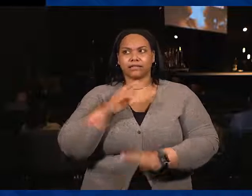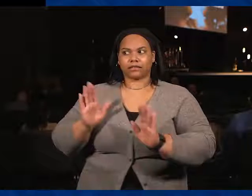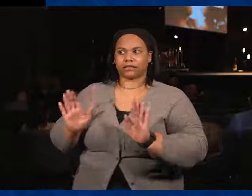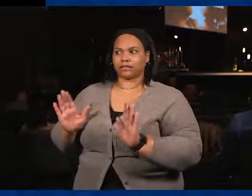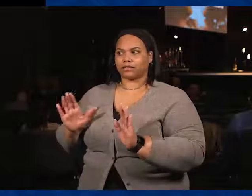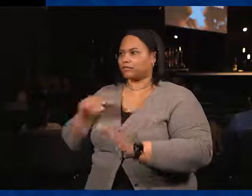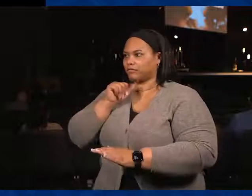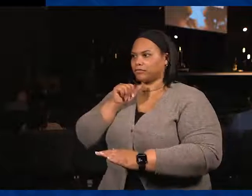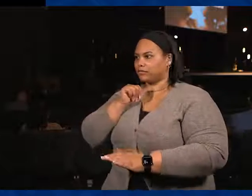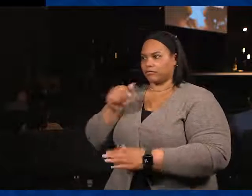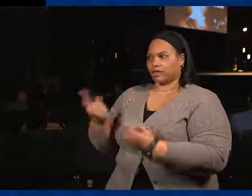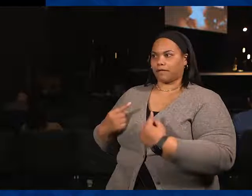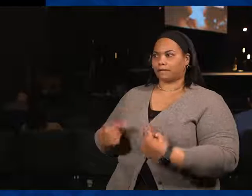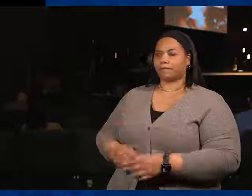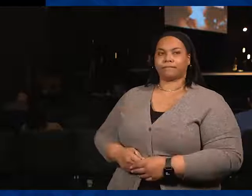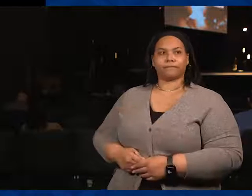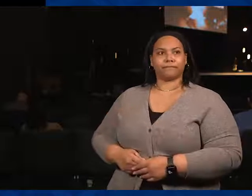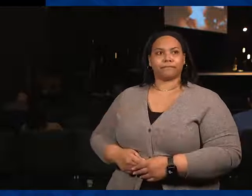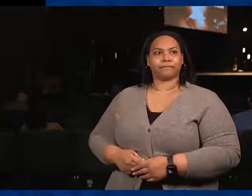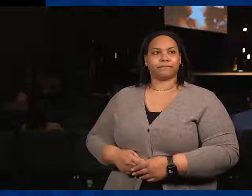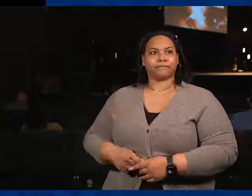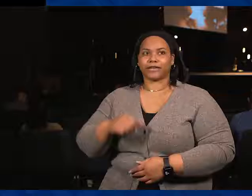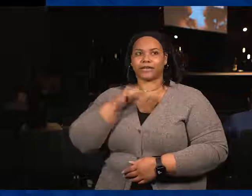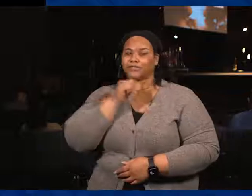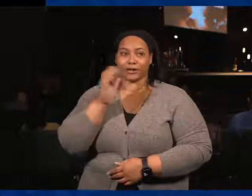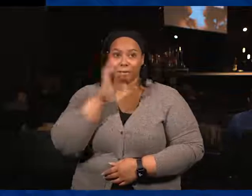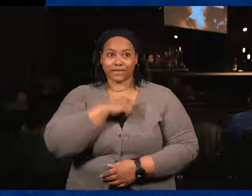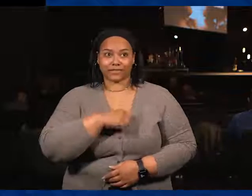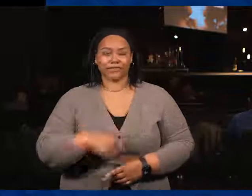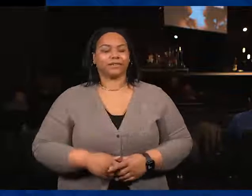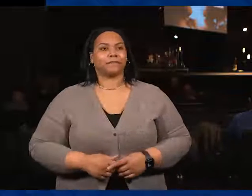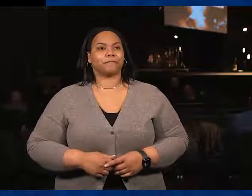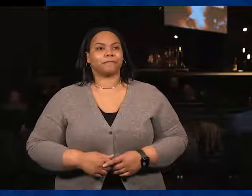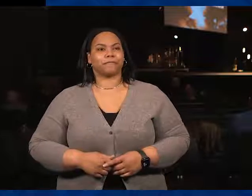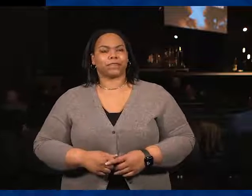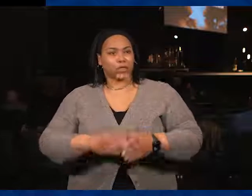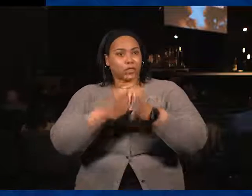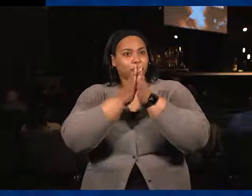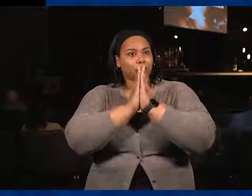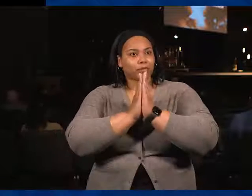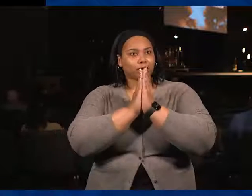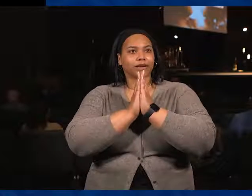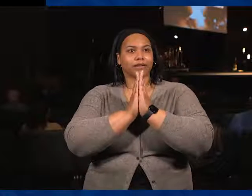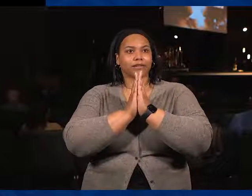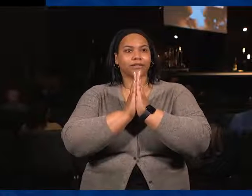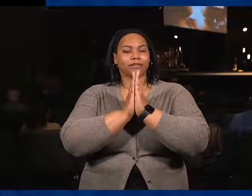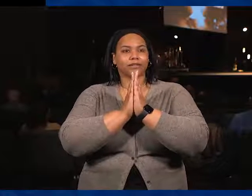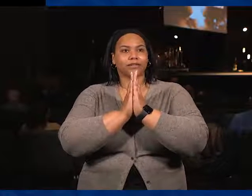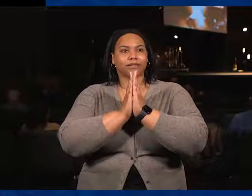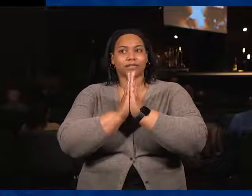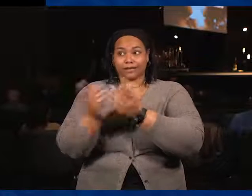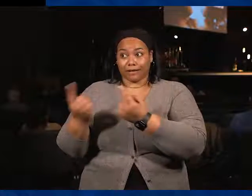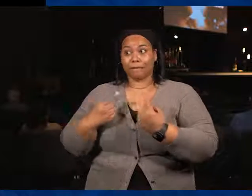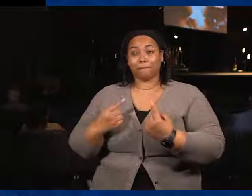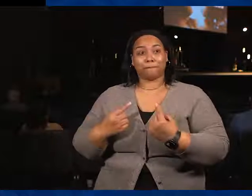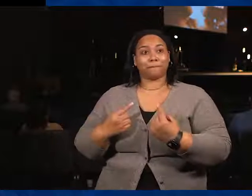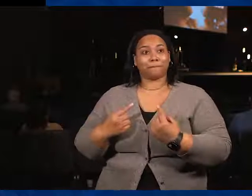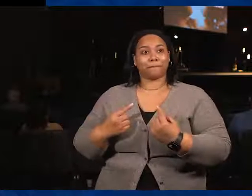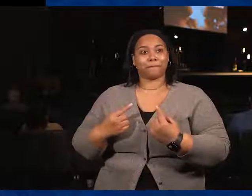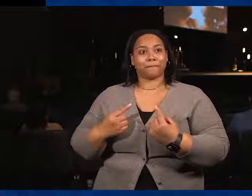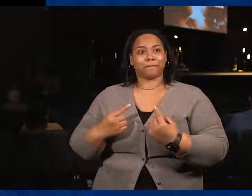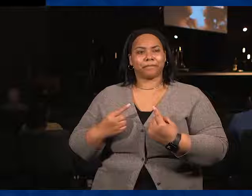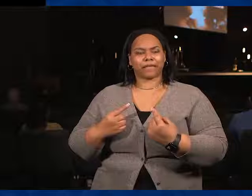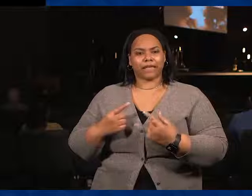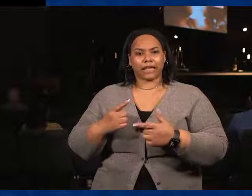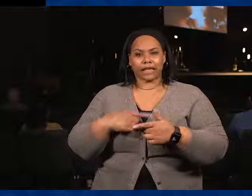come. Don't miss this. The prayer request is to come.